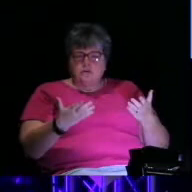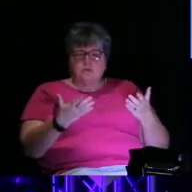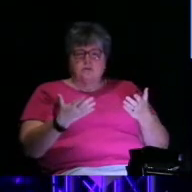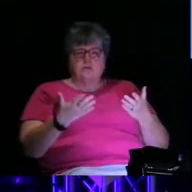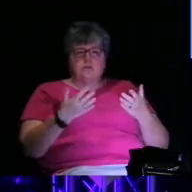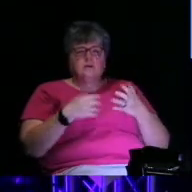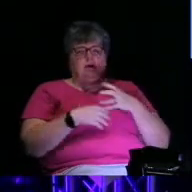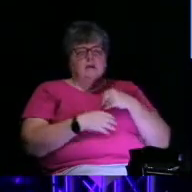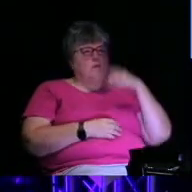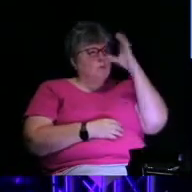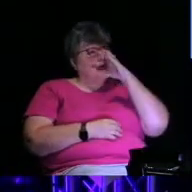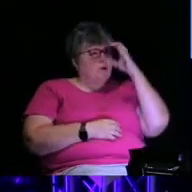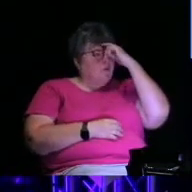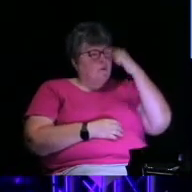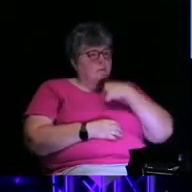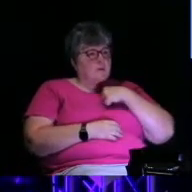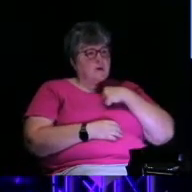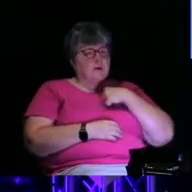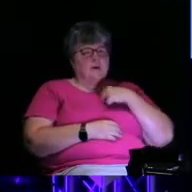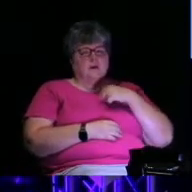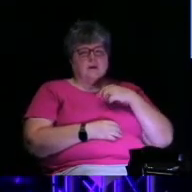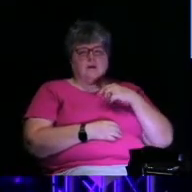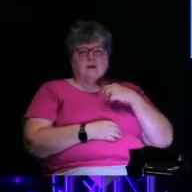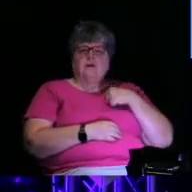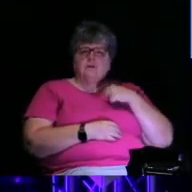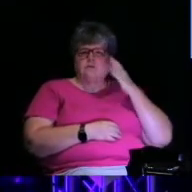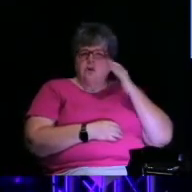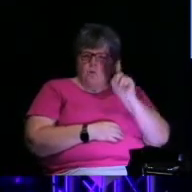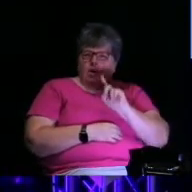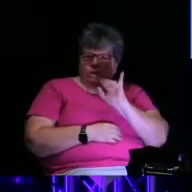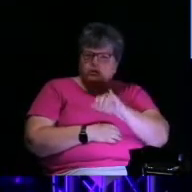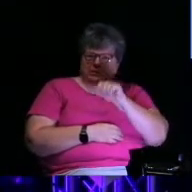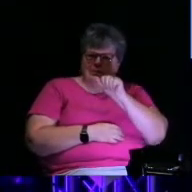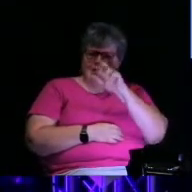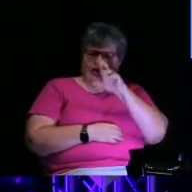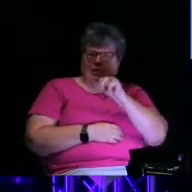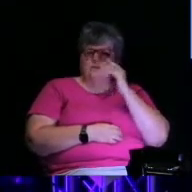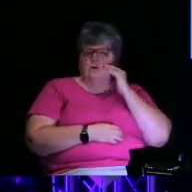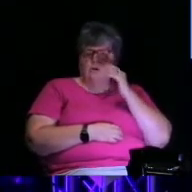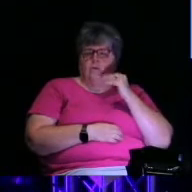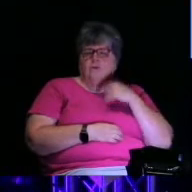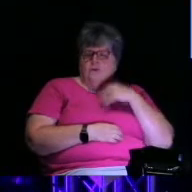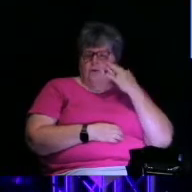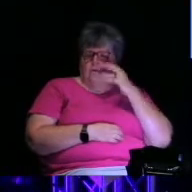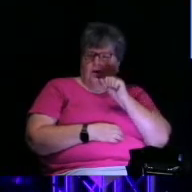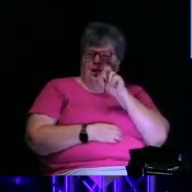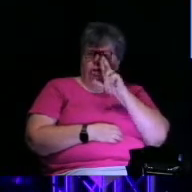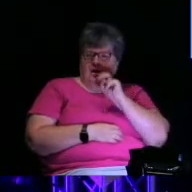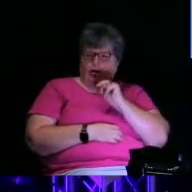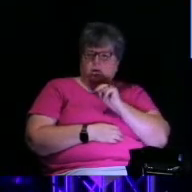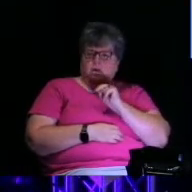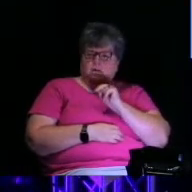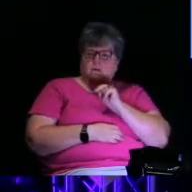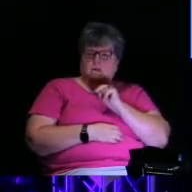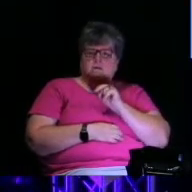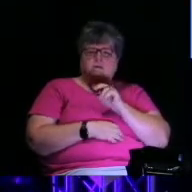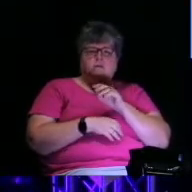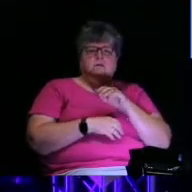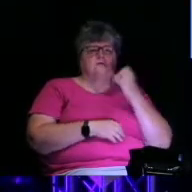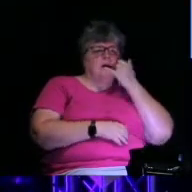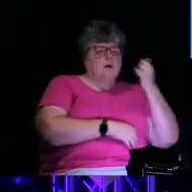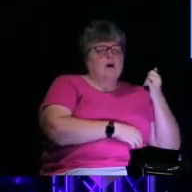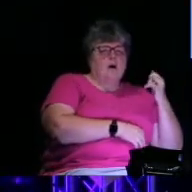guy Arron is working? She's like, yeah, I got on the paperwork that he filled out to rent this trailer, da-da-da. So they called that company in Idaho and said, hey, there's